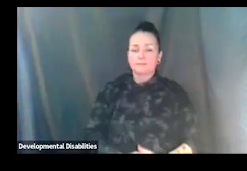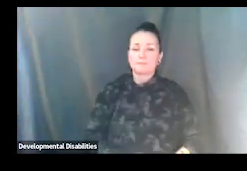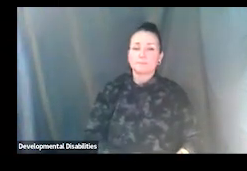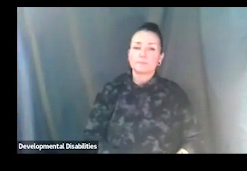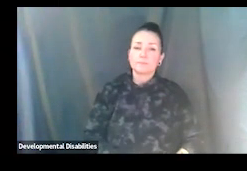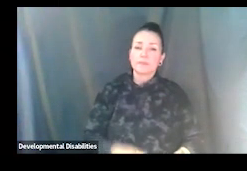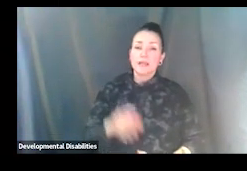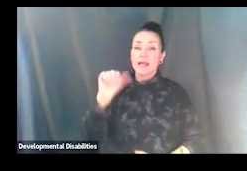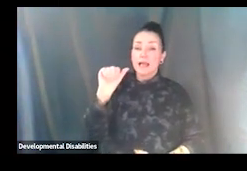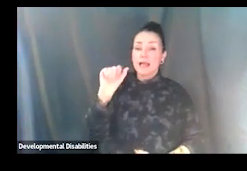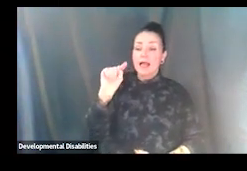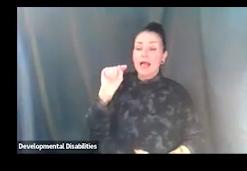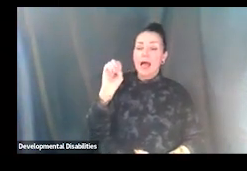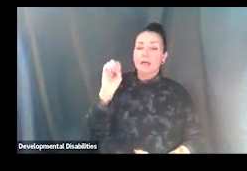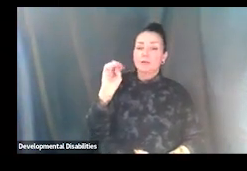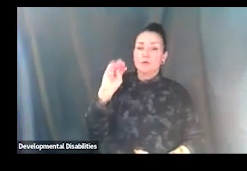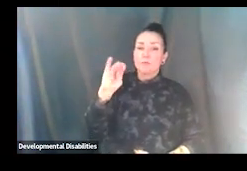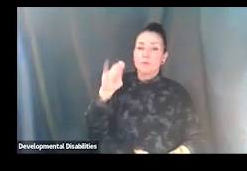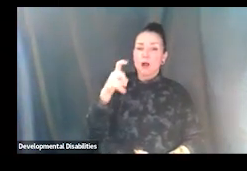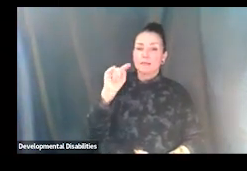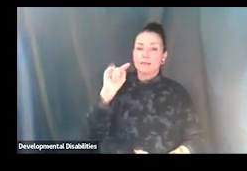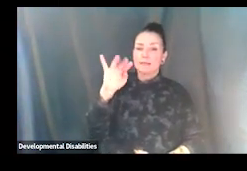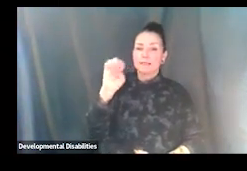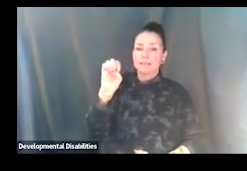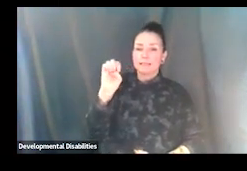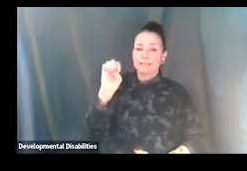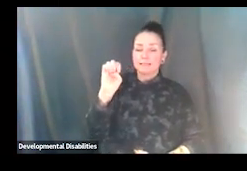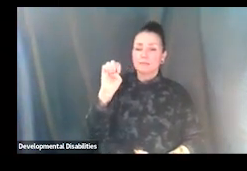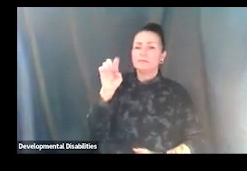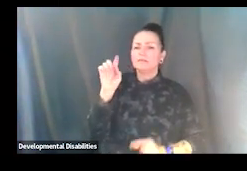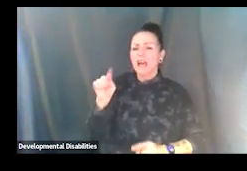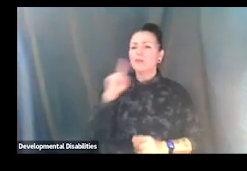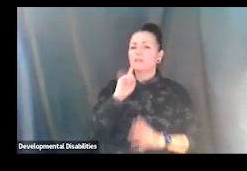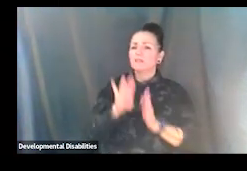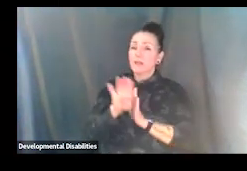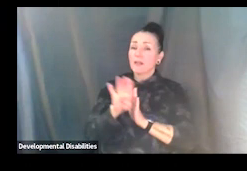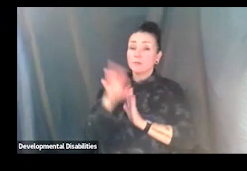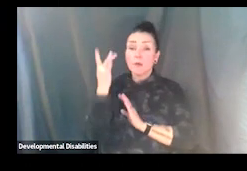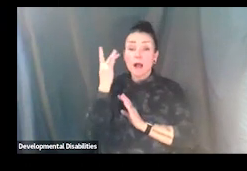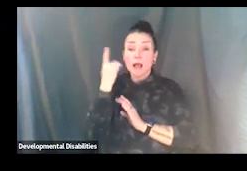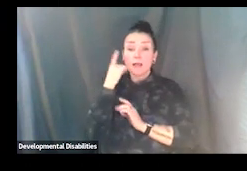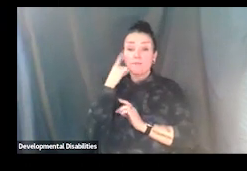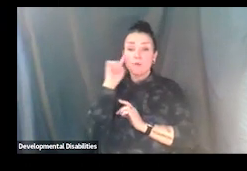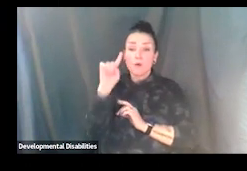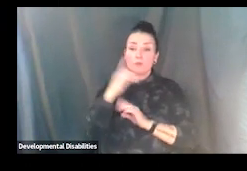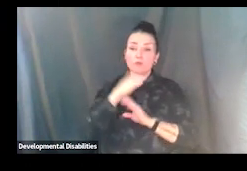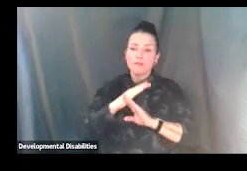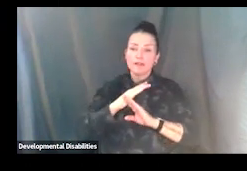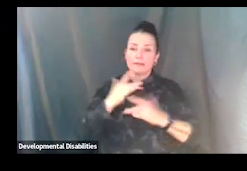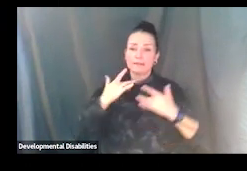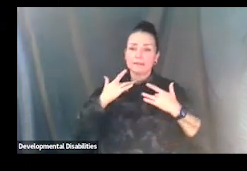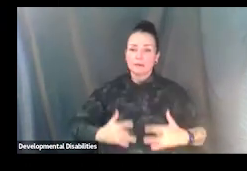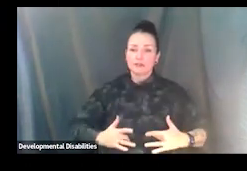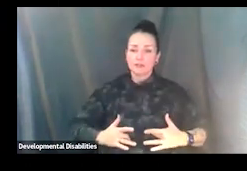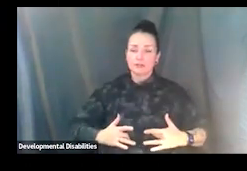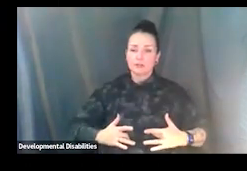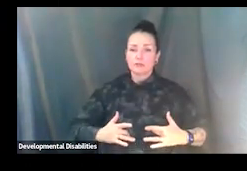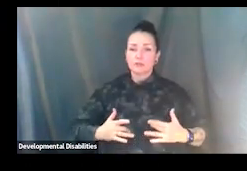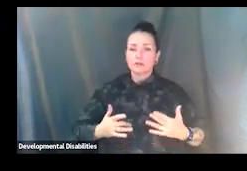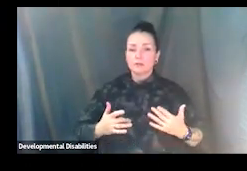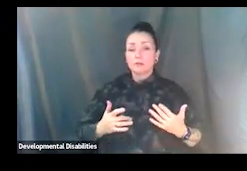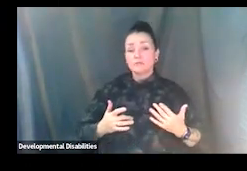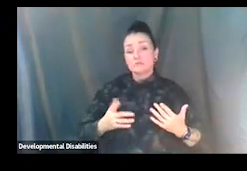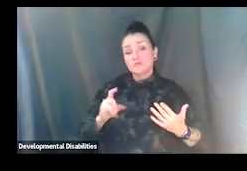So atomoxetine or Strattera was originally created with the idea that it would be an antidepressant, and theoretically it should be, given the way it works. It's a reuptake inhibitor